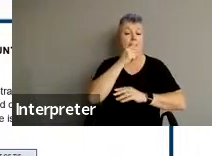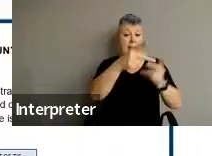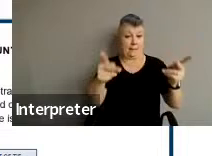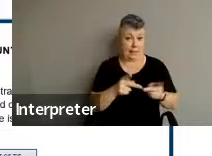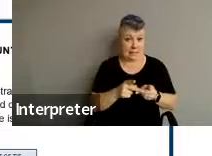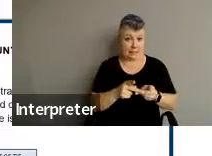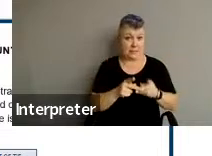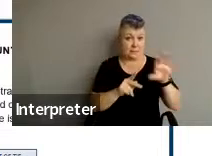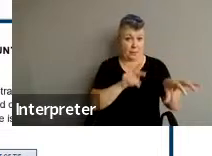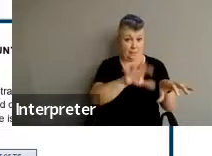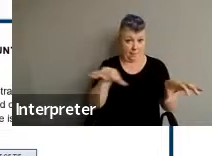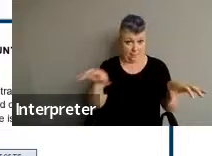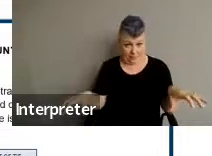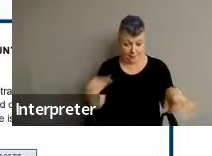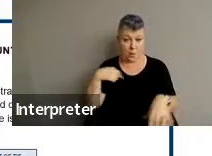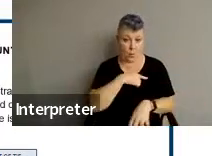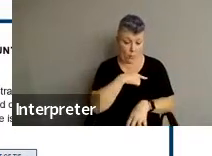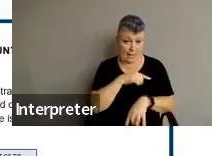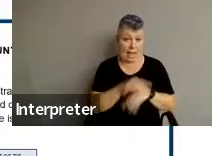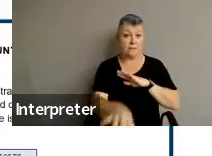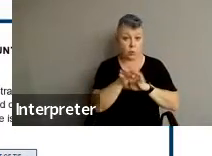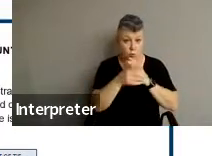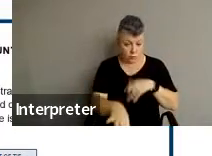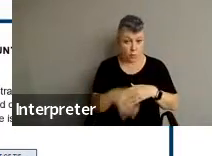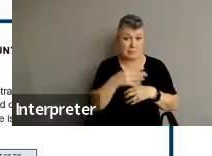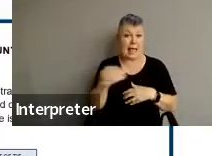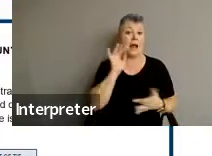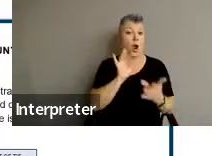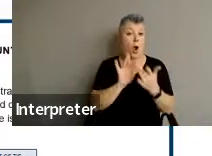well as online and the central office.